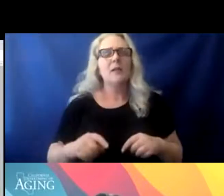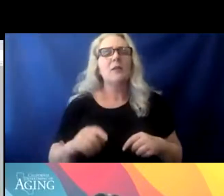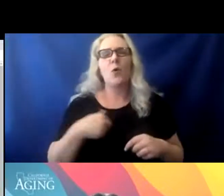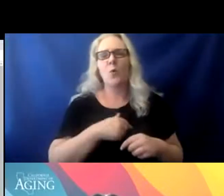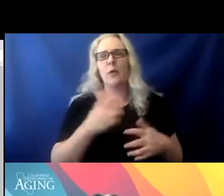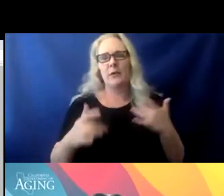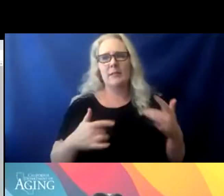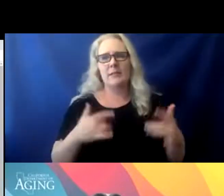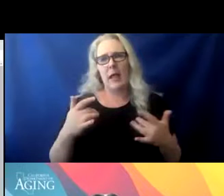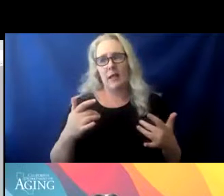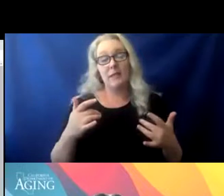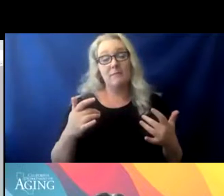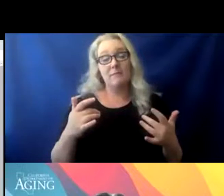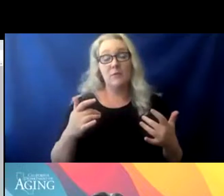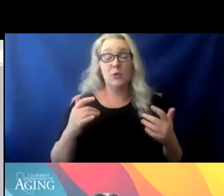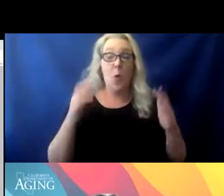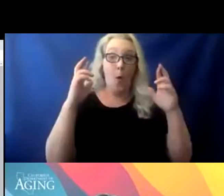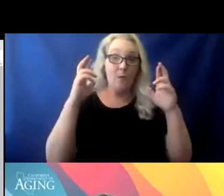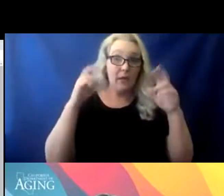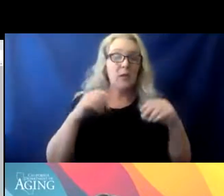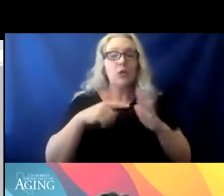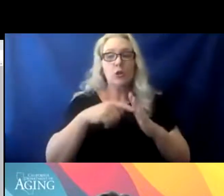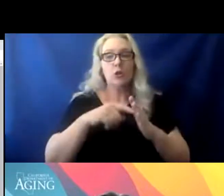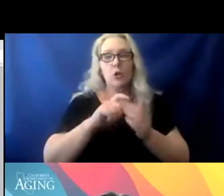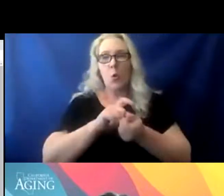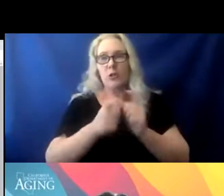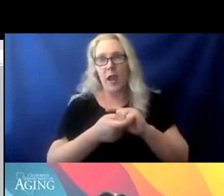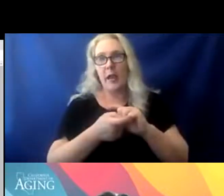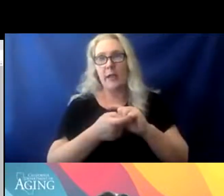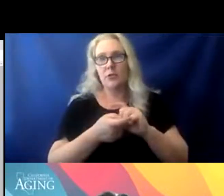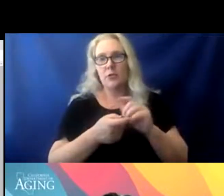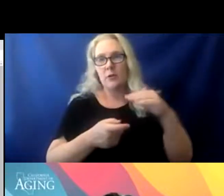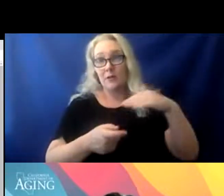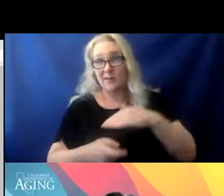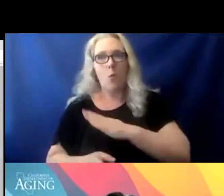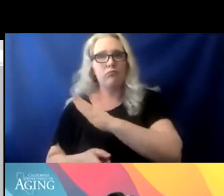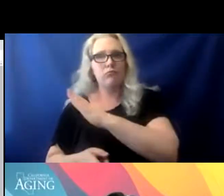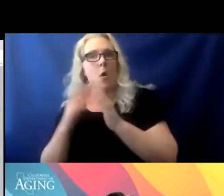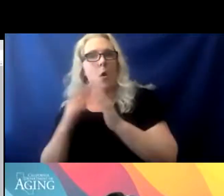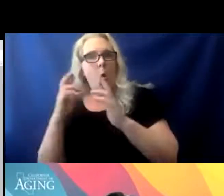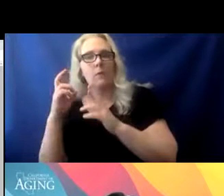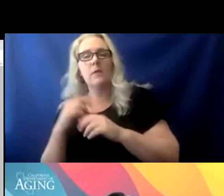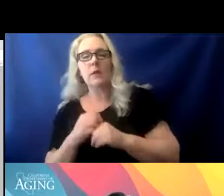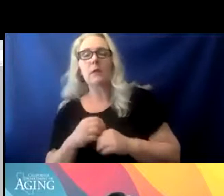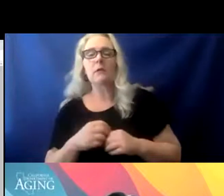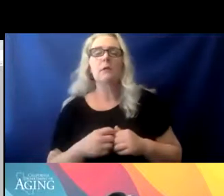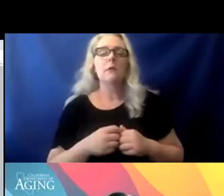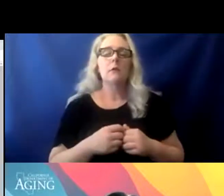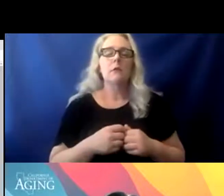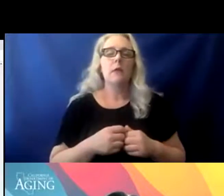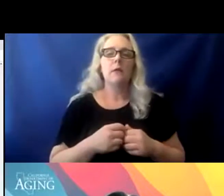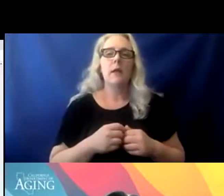to hopefully show a change in that trend as the state moves forward with its implementation.